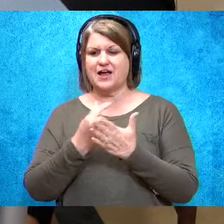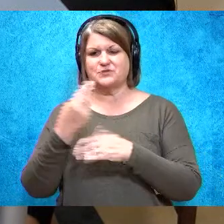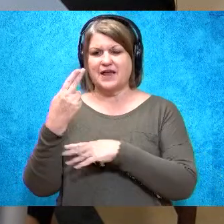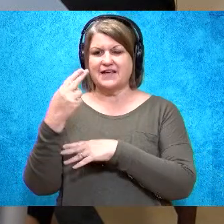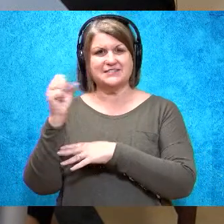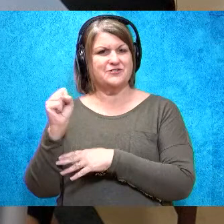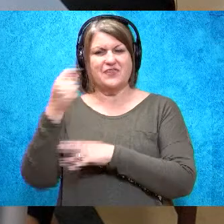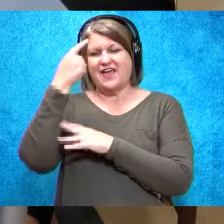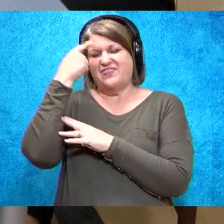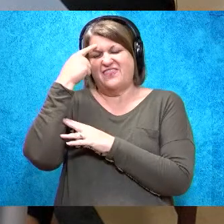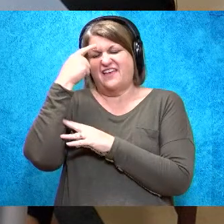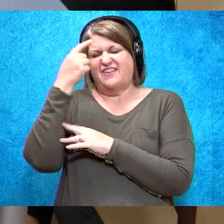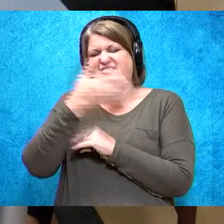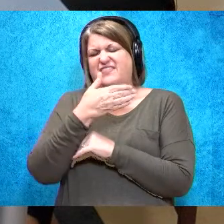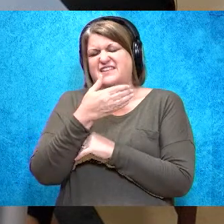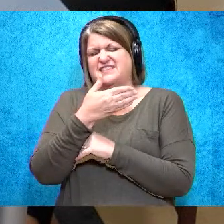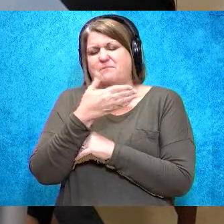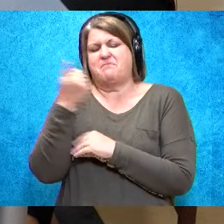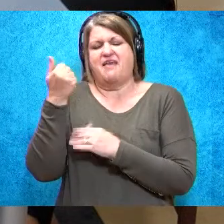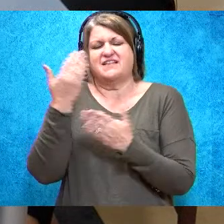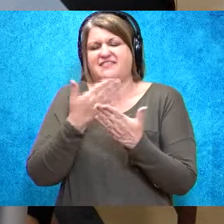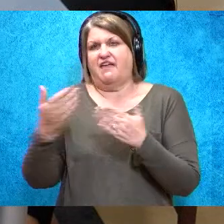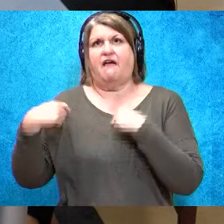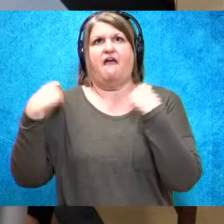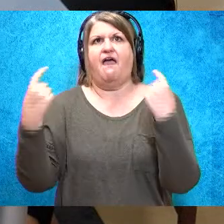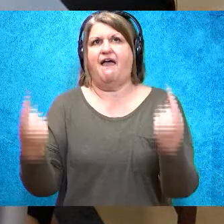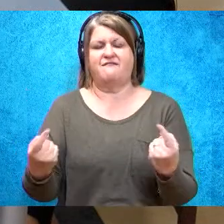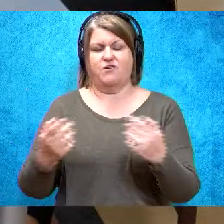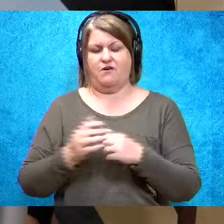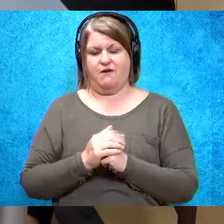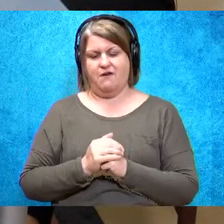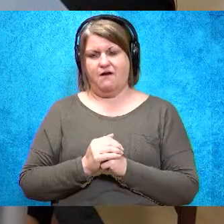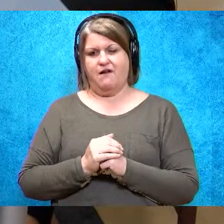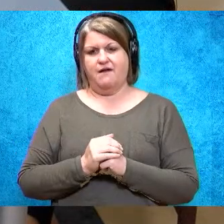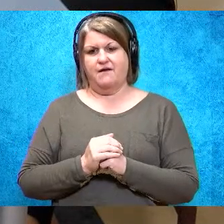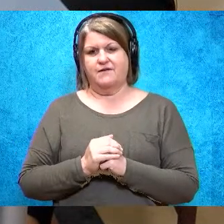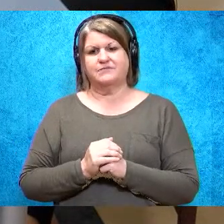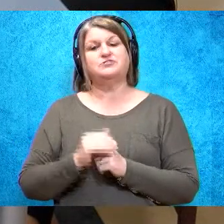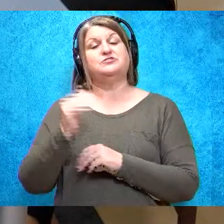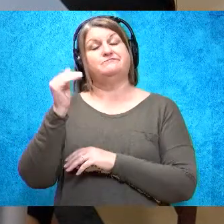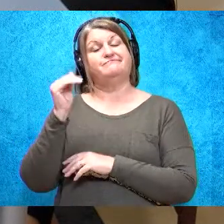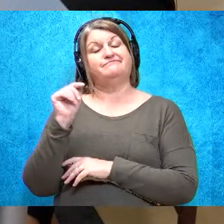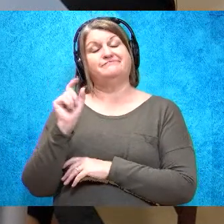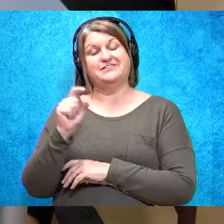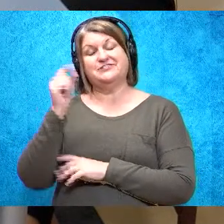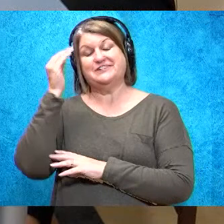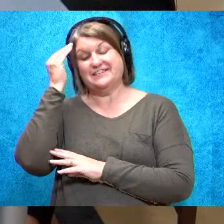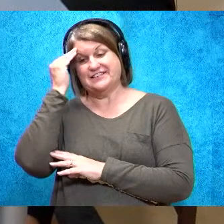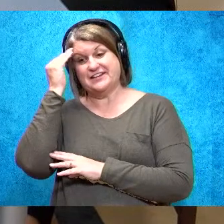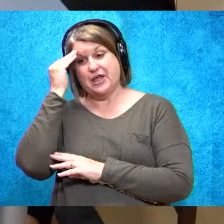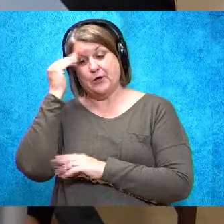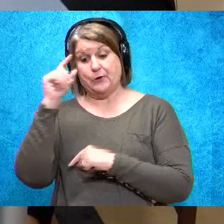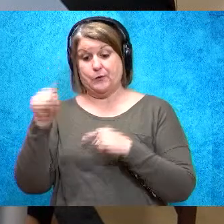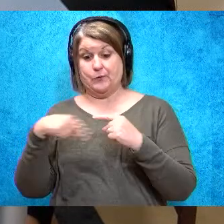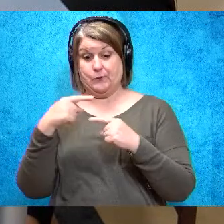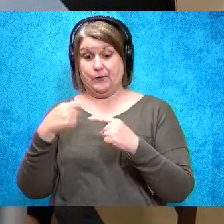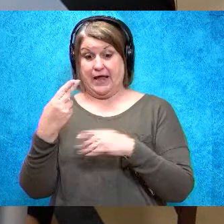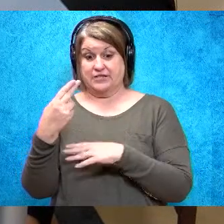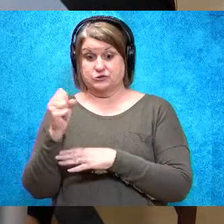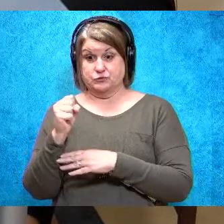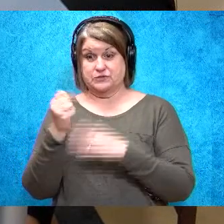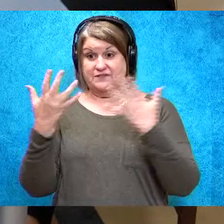the best thing ever. And it is the best thing. Just know that when you once you graduate from high